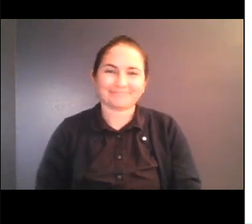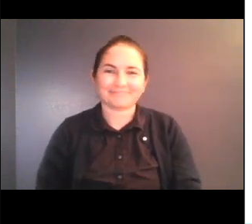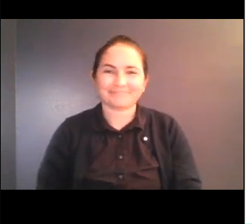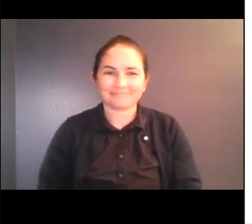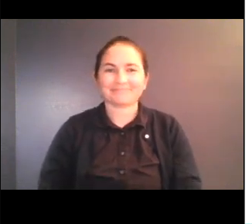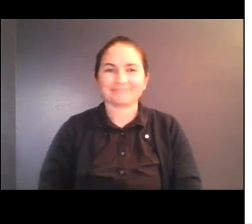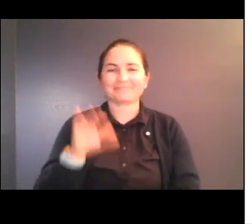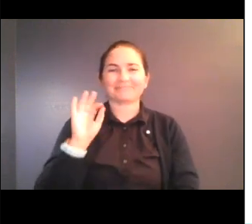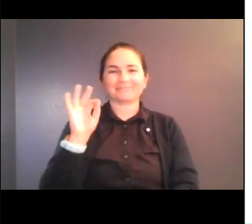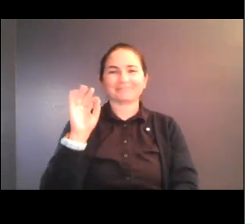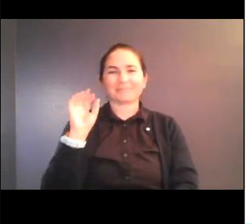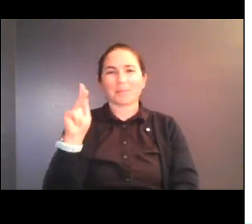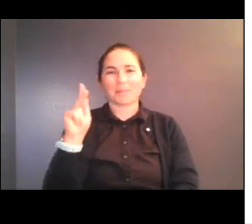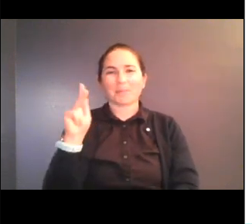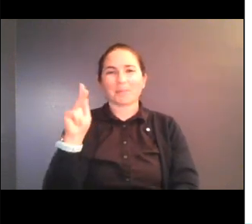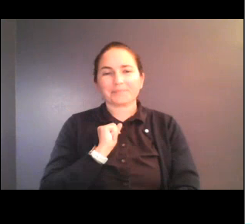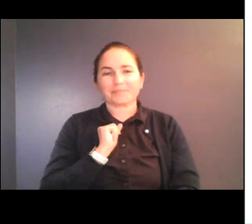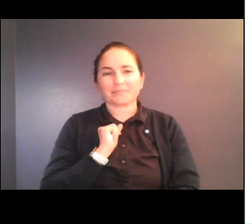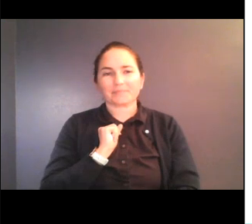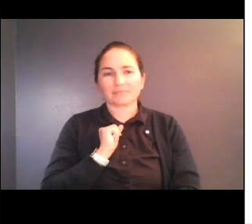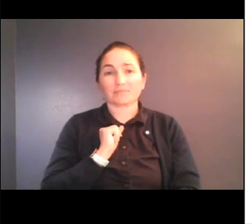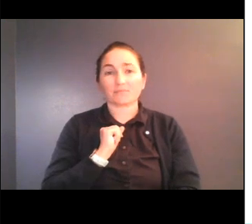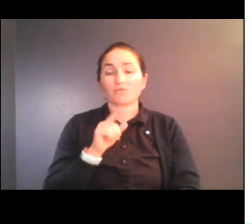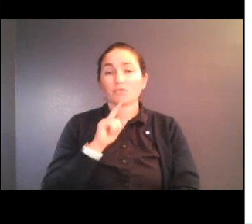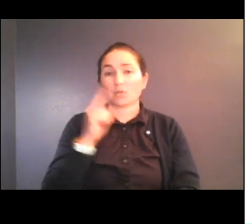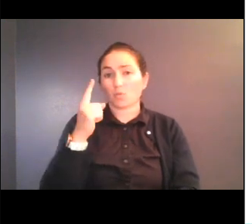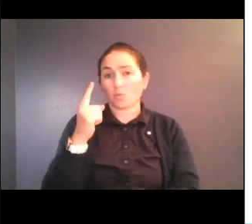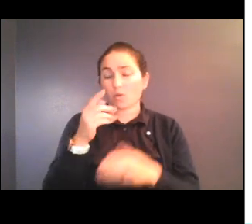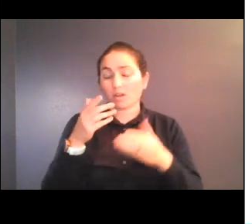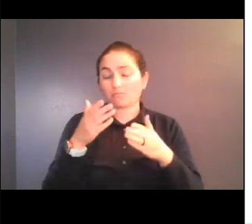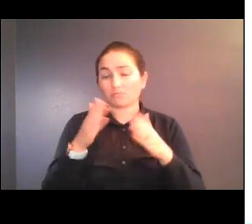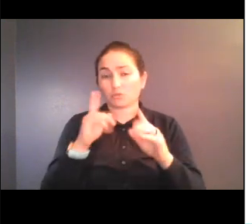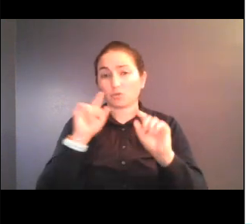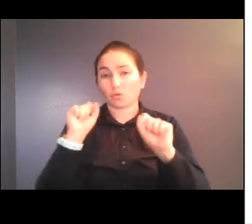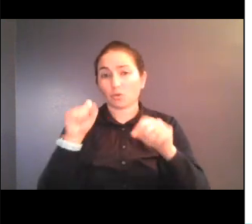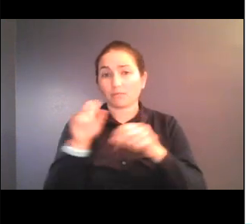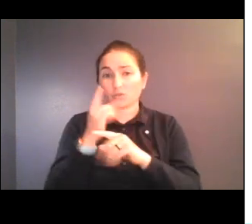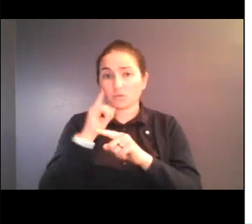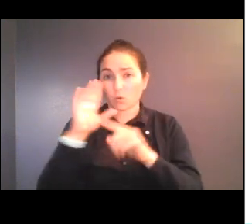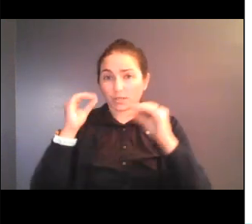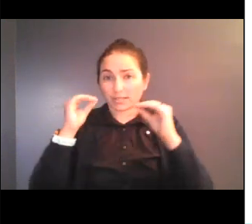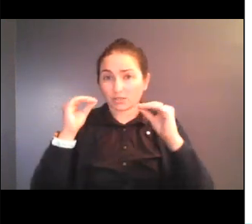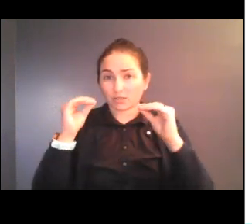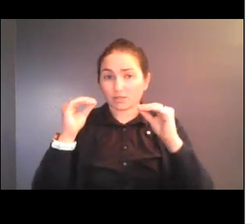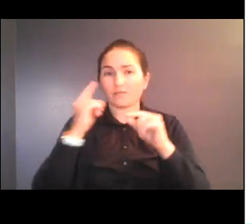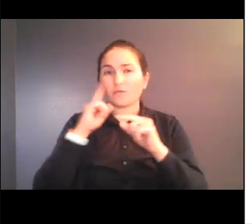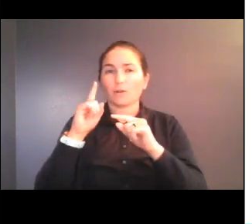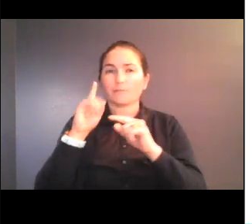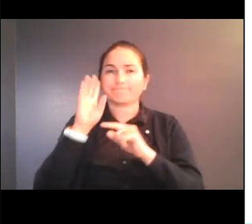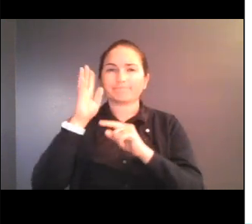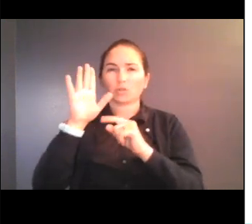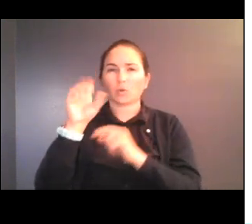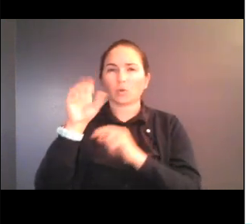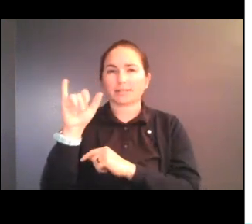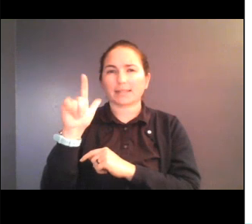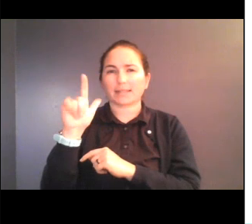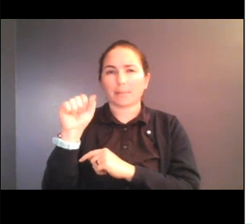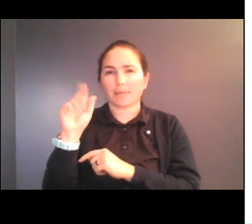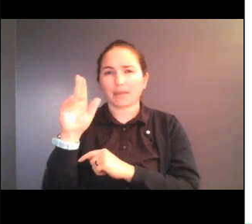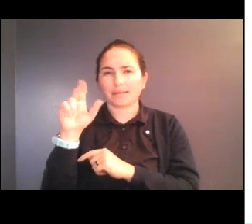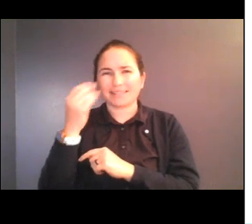Okay, so one of the ways that it's particularly useful for your teaching is in syllabus creation. Some of the comments that we